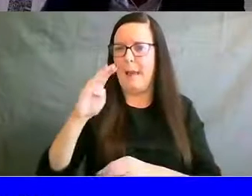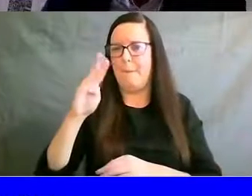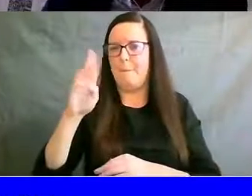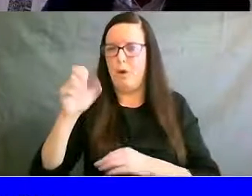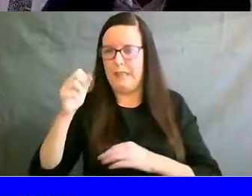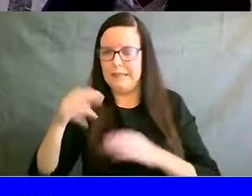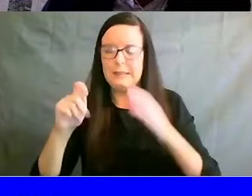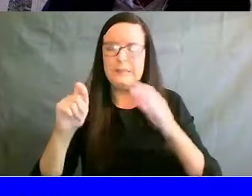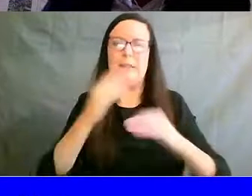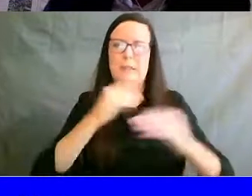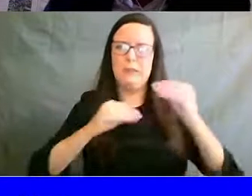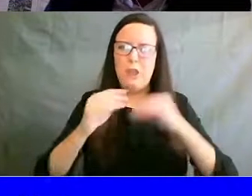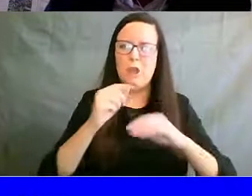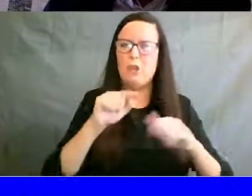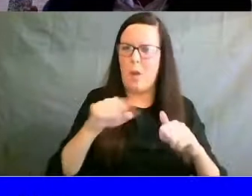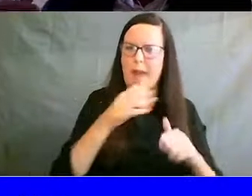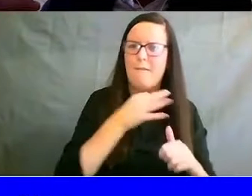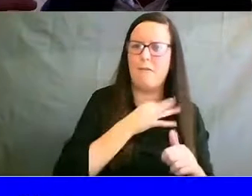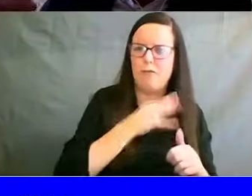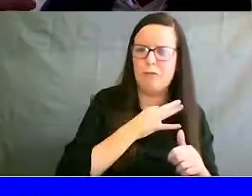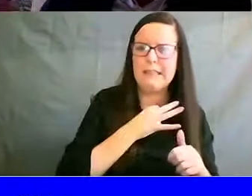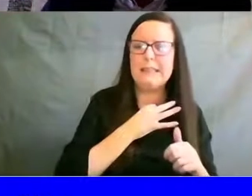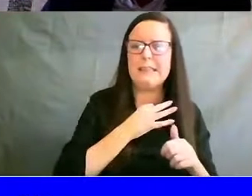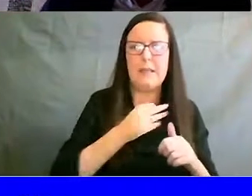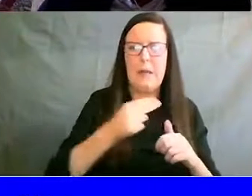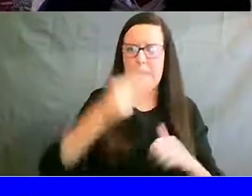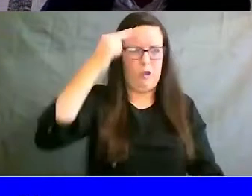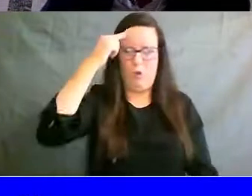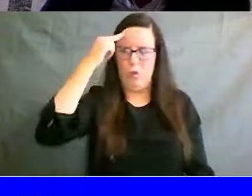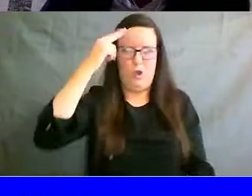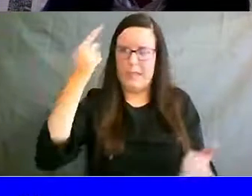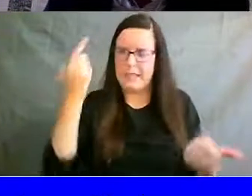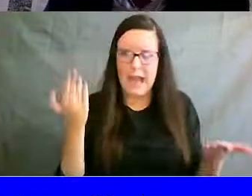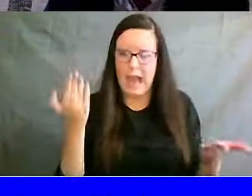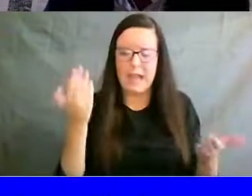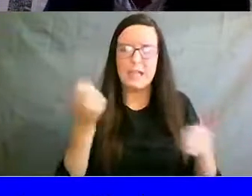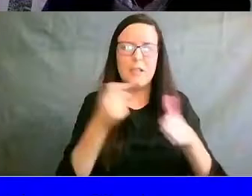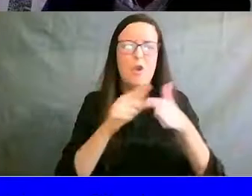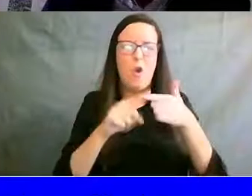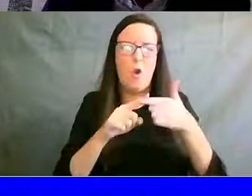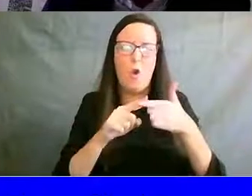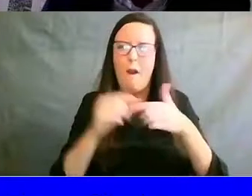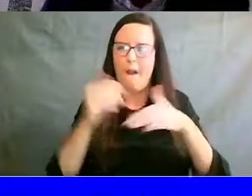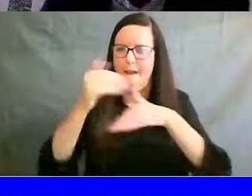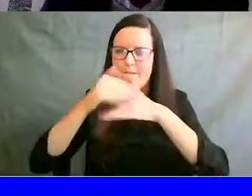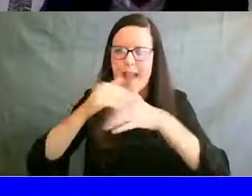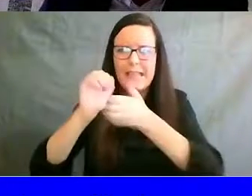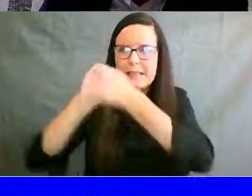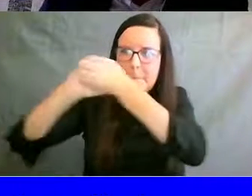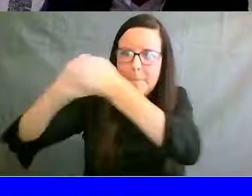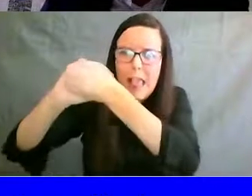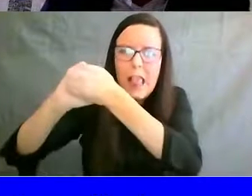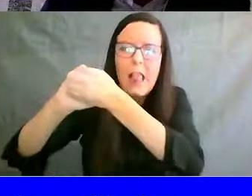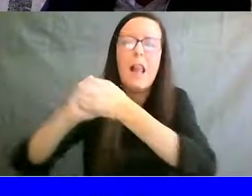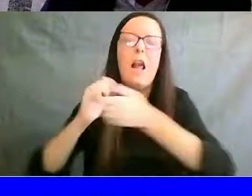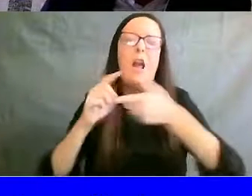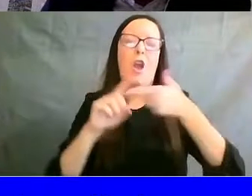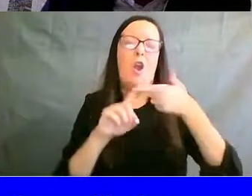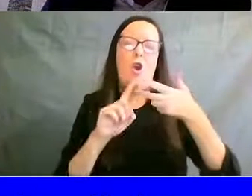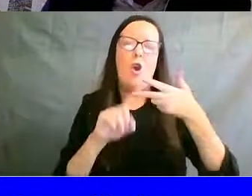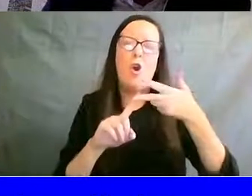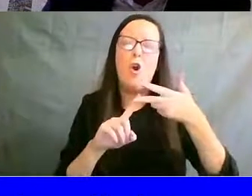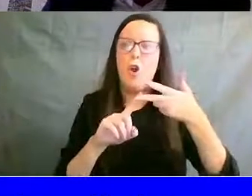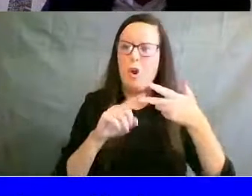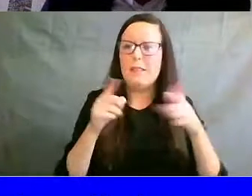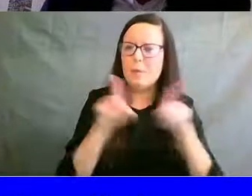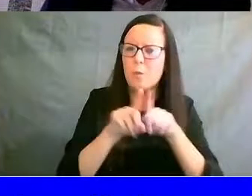a risk that this confusion will give grounds for appealing convictions. And also, when you look at the